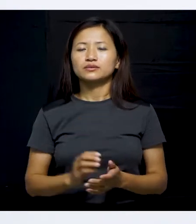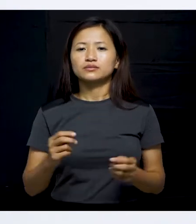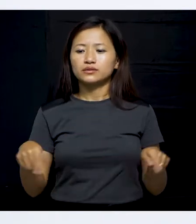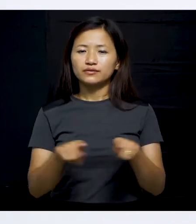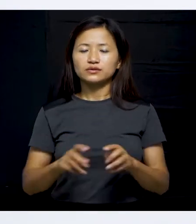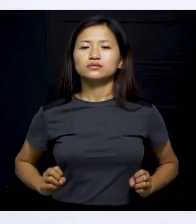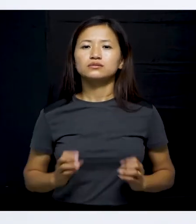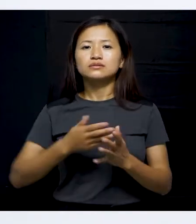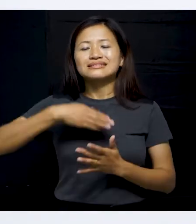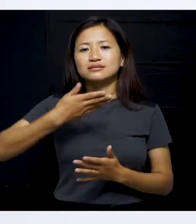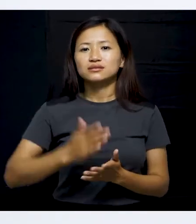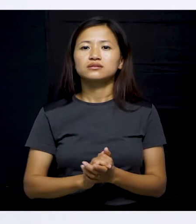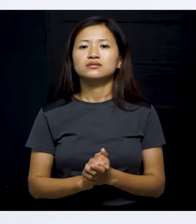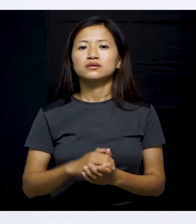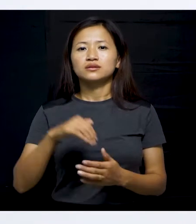is taught in the